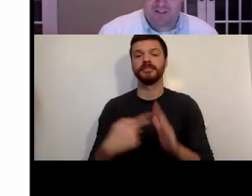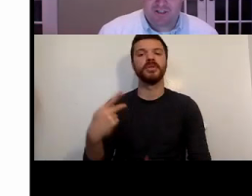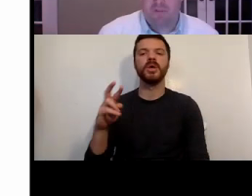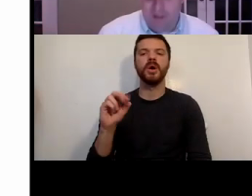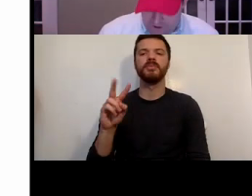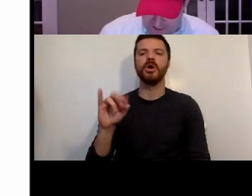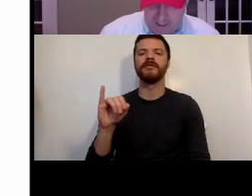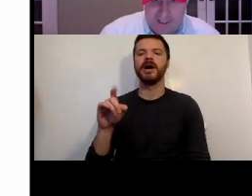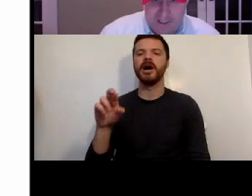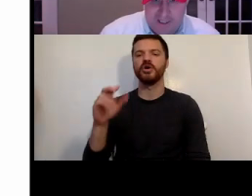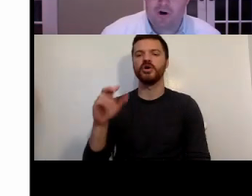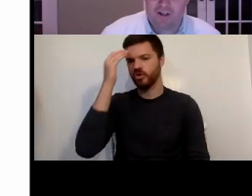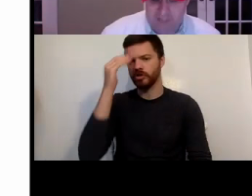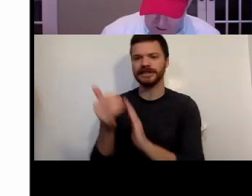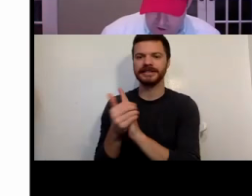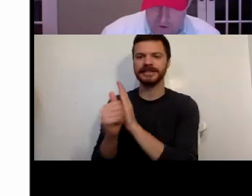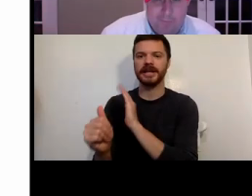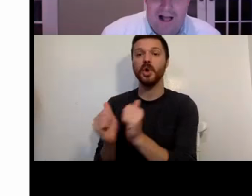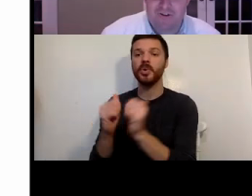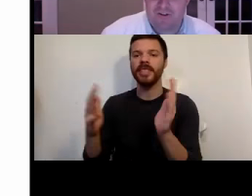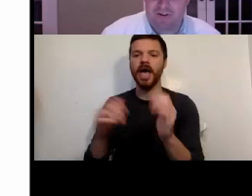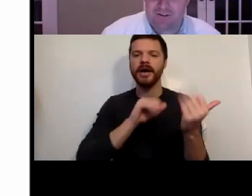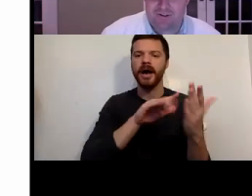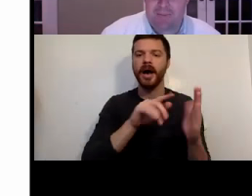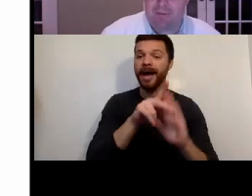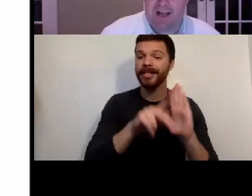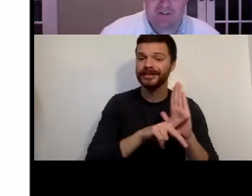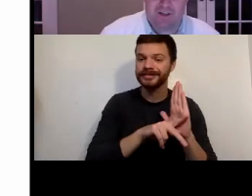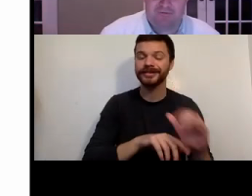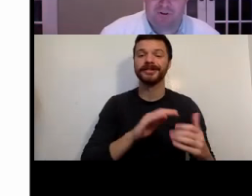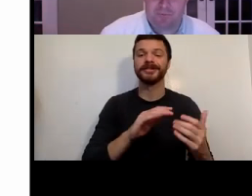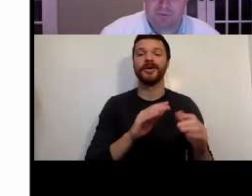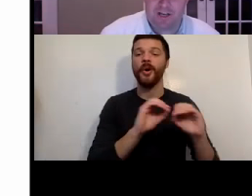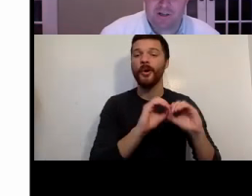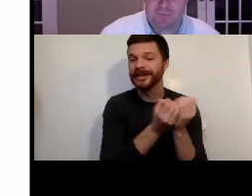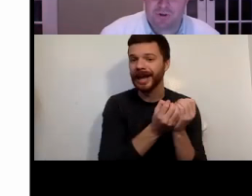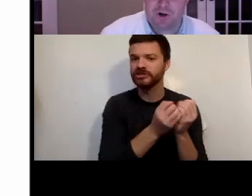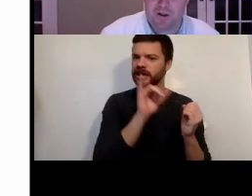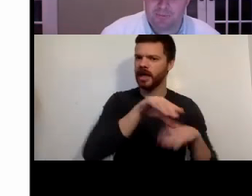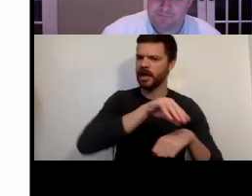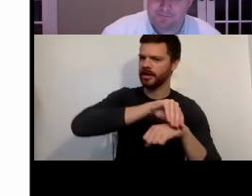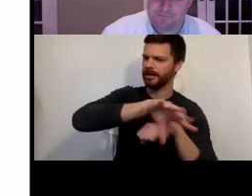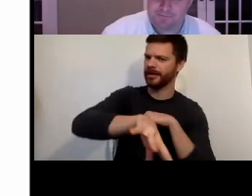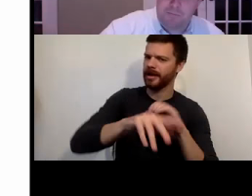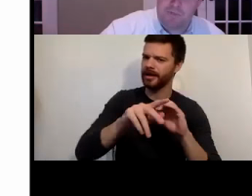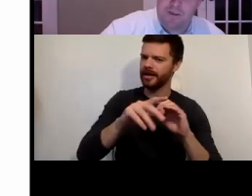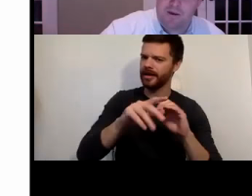and skill without addressing organizational or policy factors that might actually influence implementation more strongly.